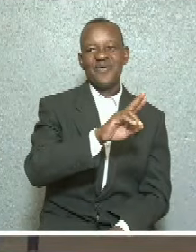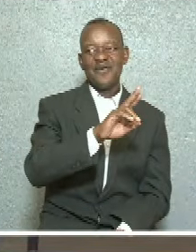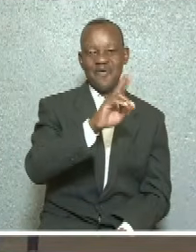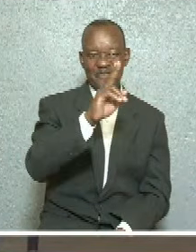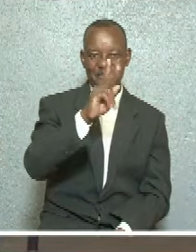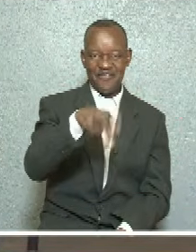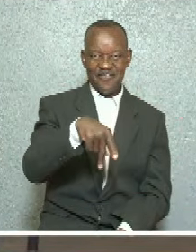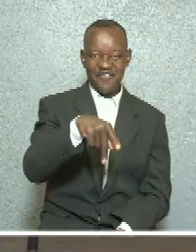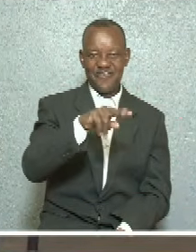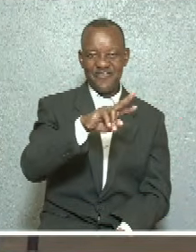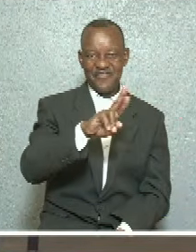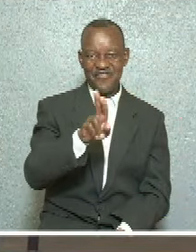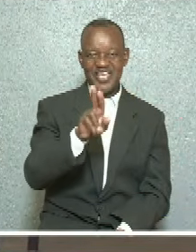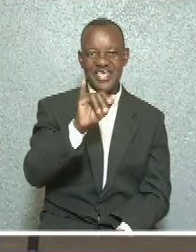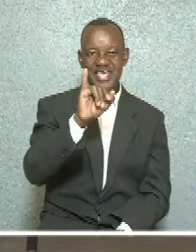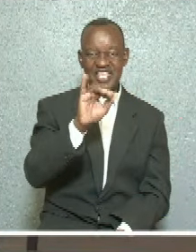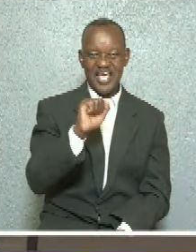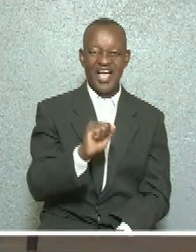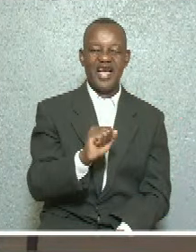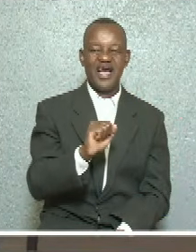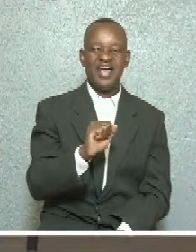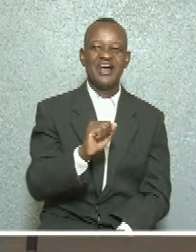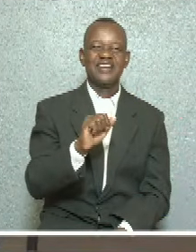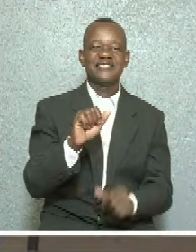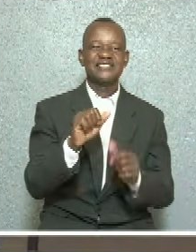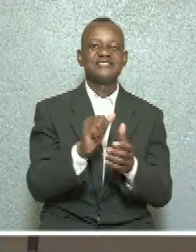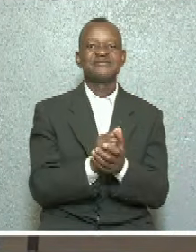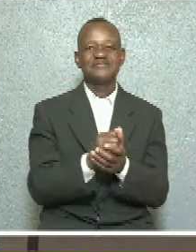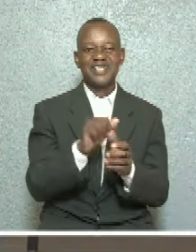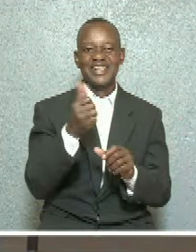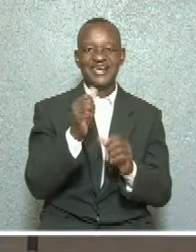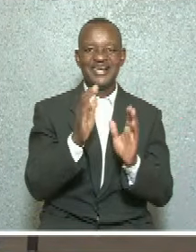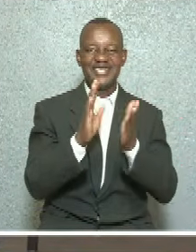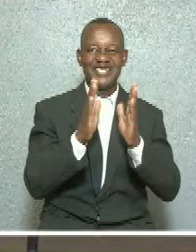A louder round of applause.